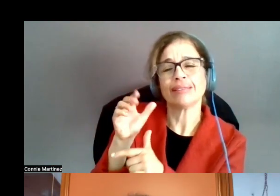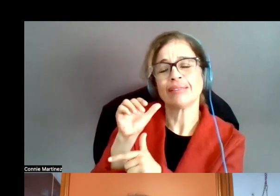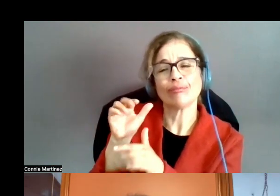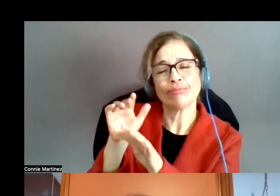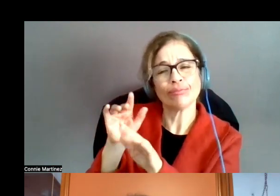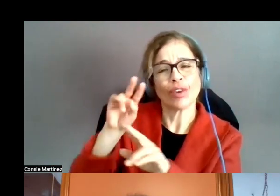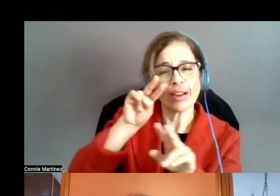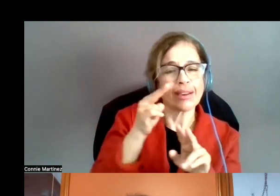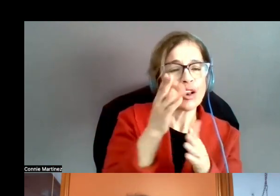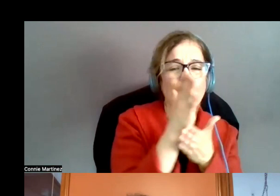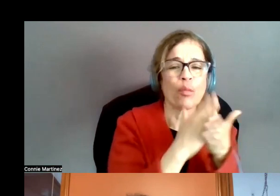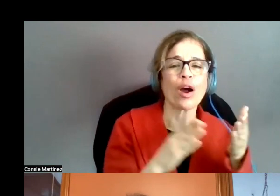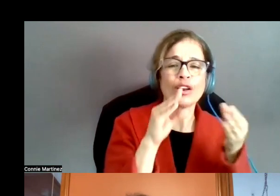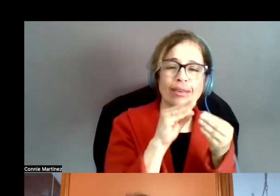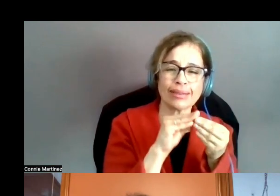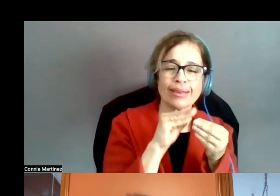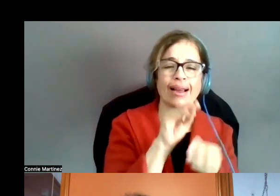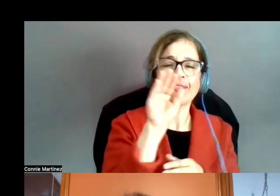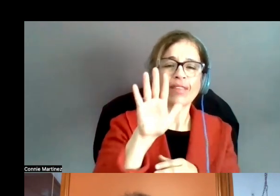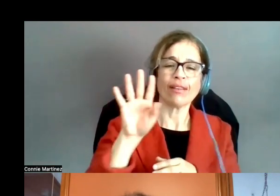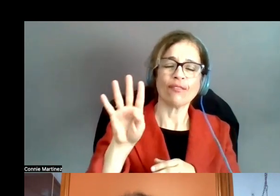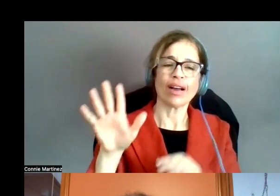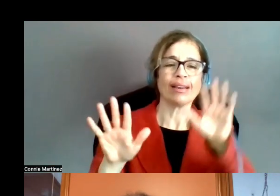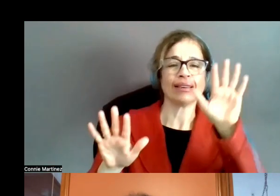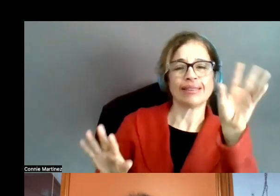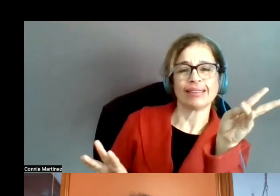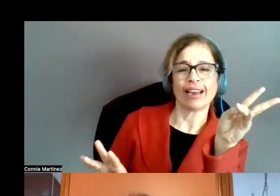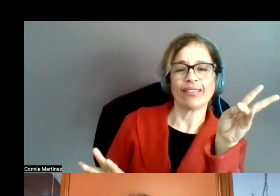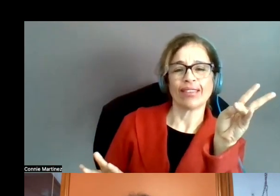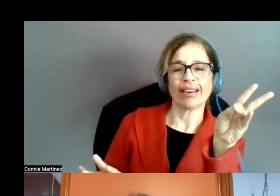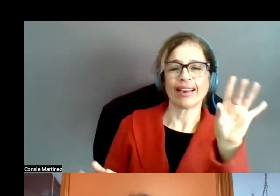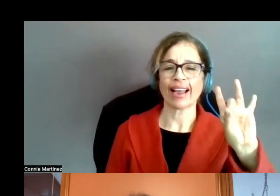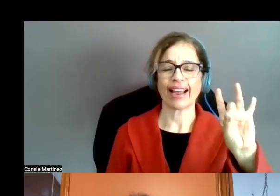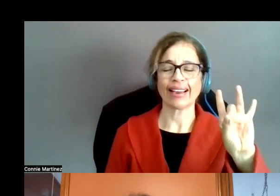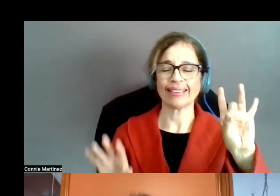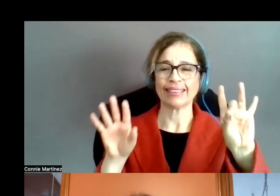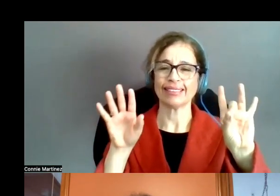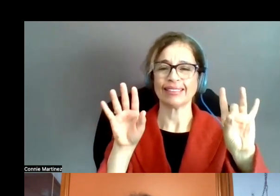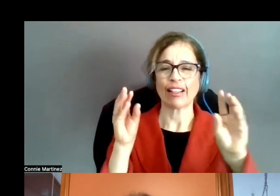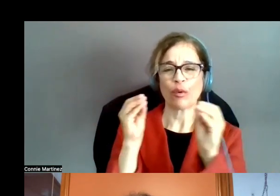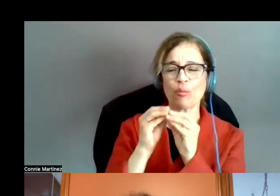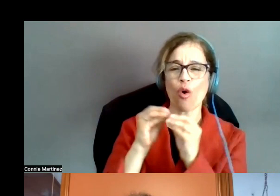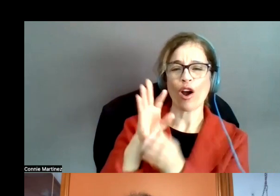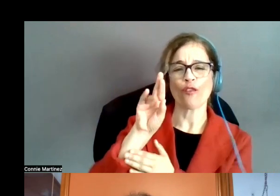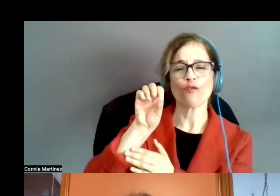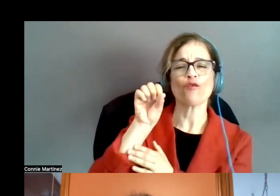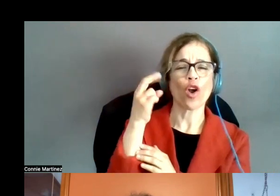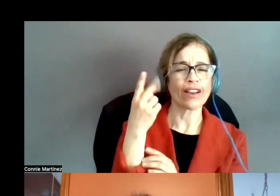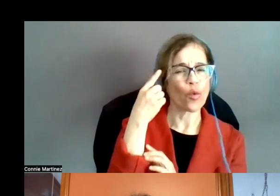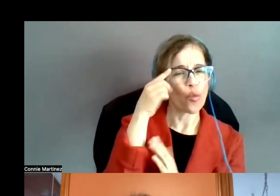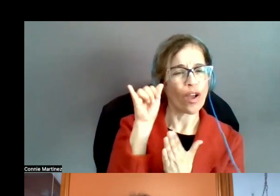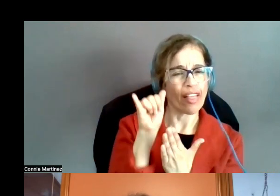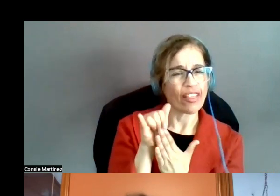and the second part was in 7/8. So that was our way of trying to make it a little fresh. And it's funny because we did that,